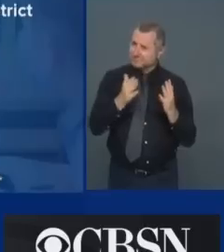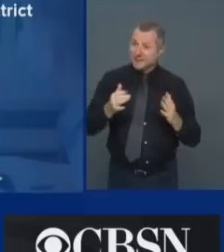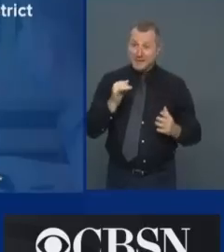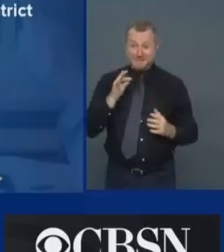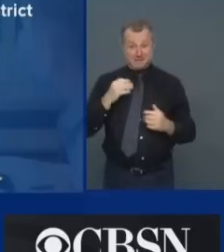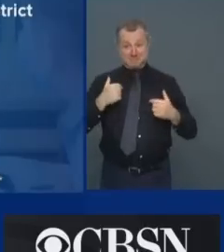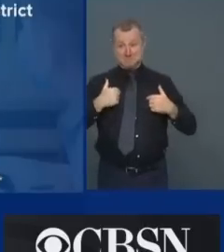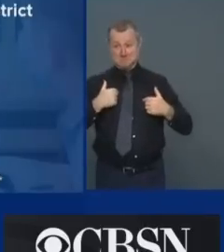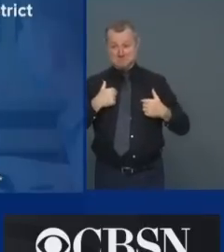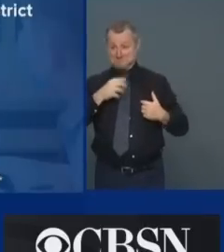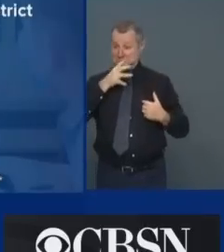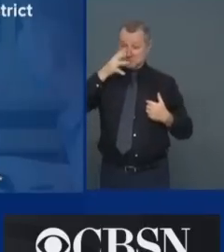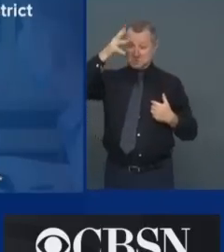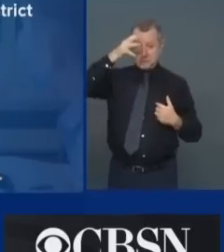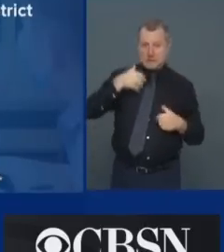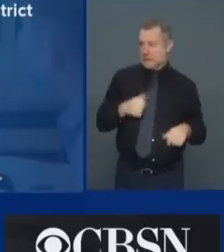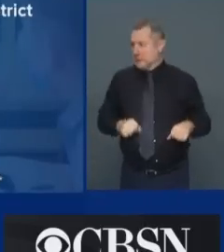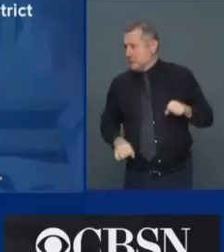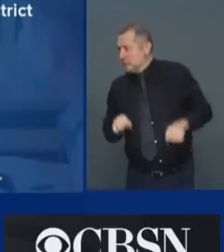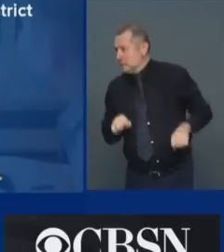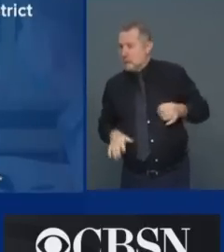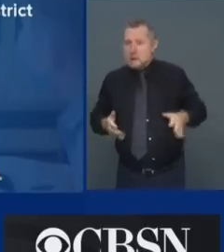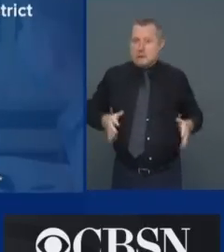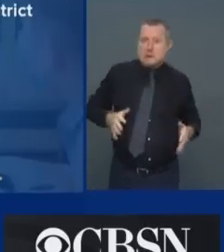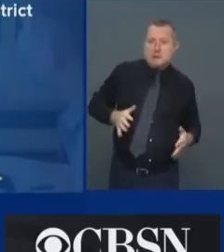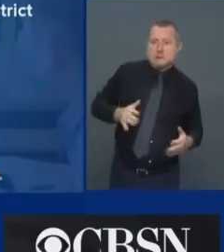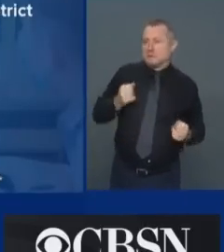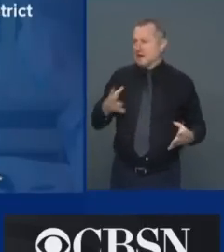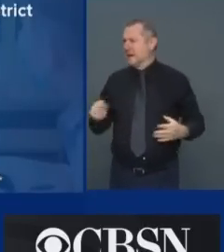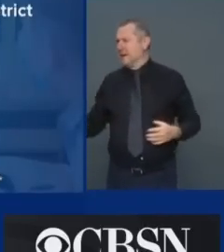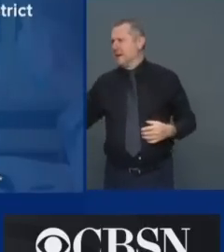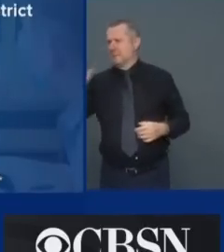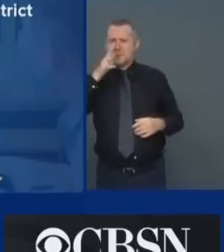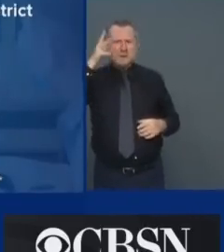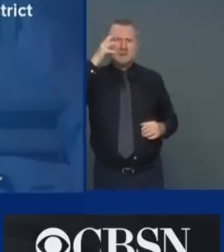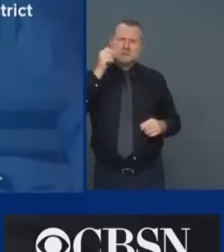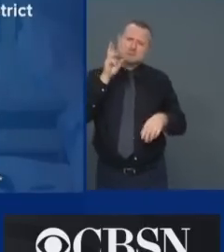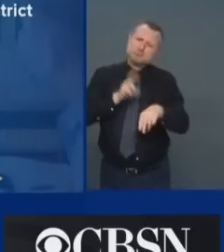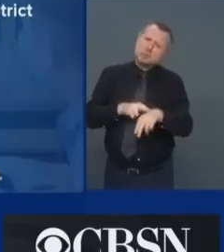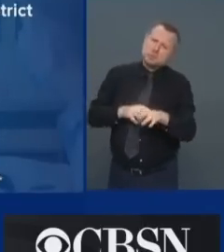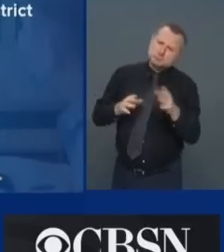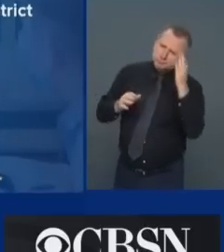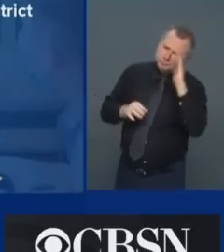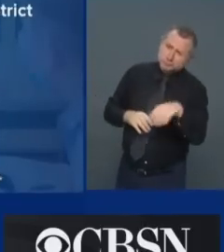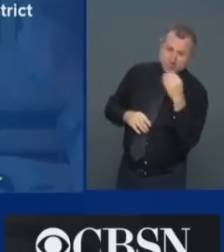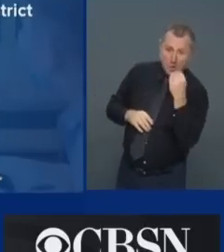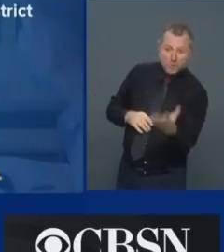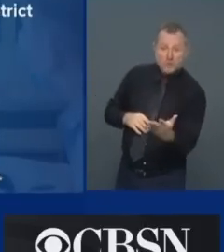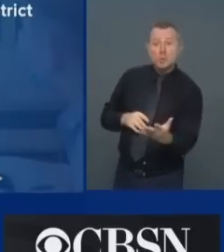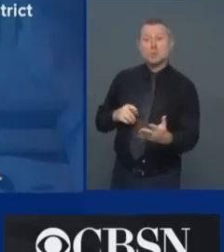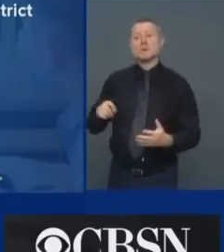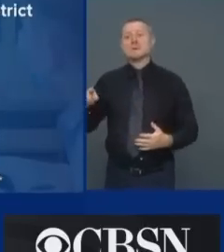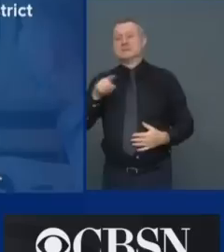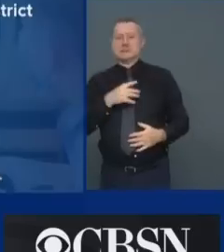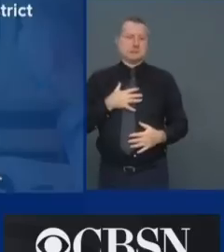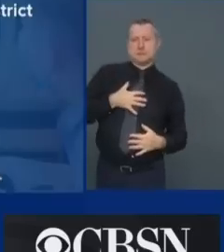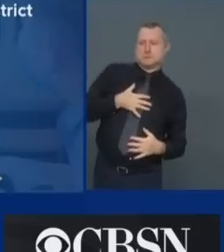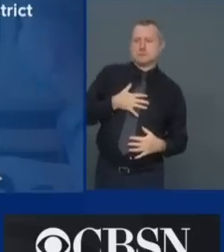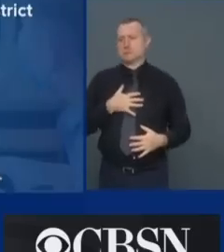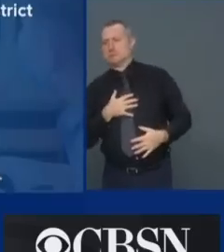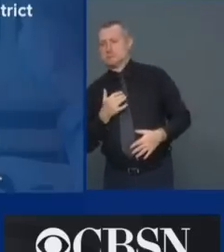like almost every parent I know, and by the way, to be anxious about your kid going back to